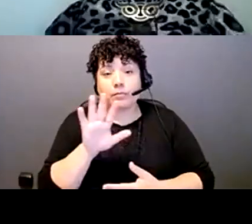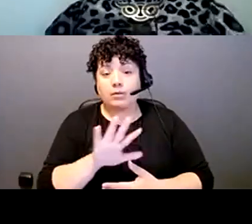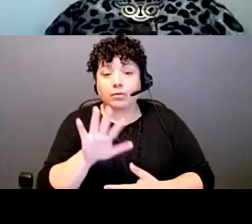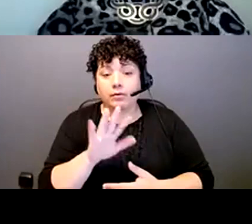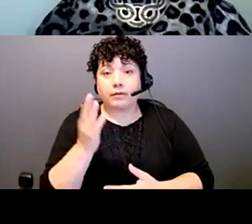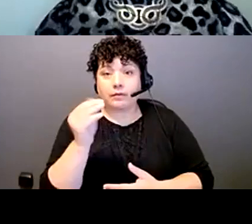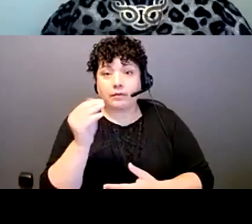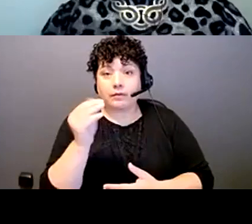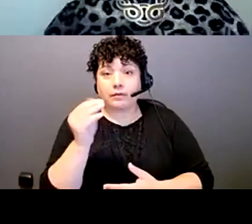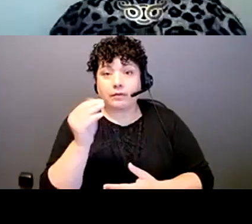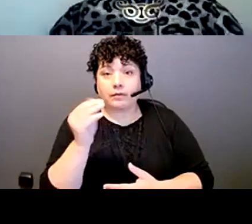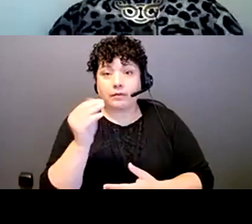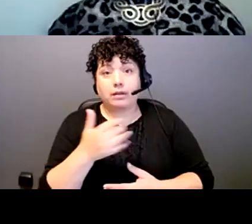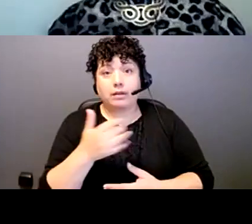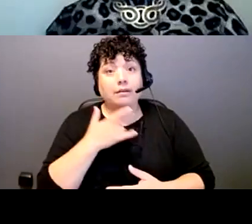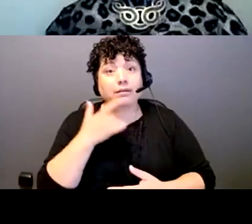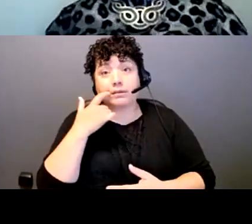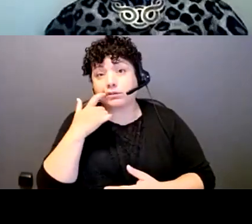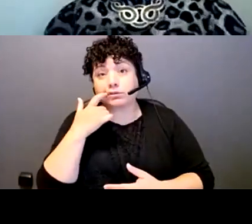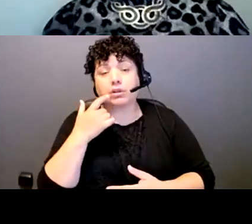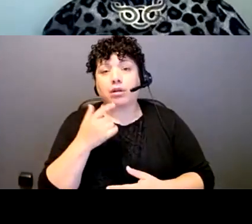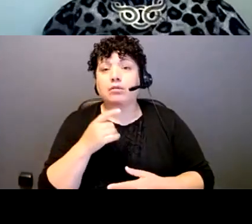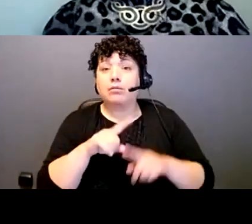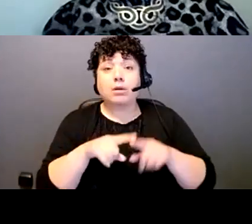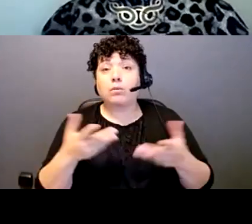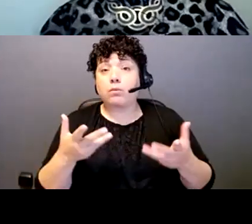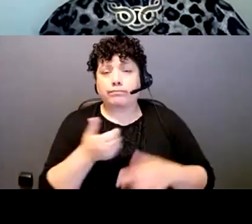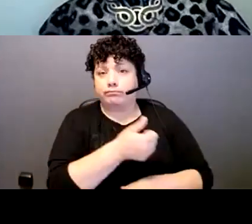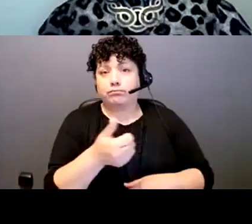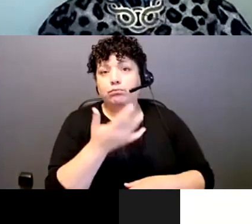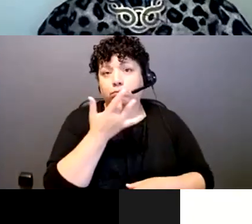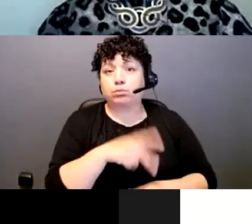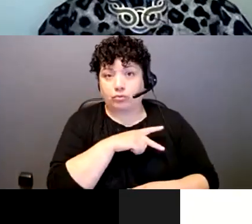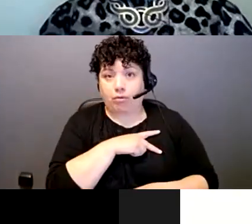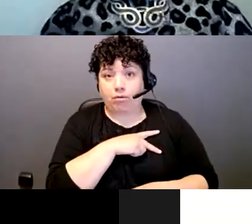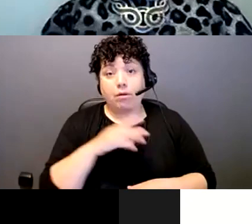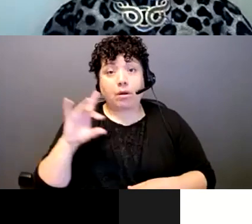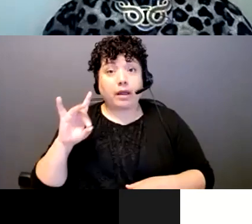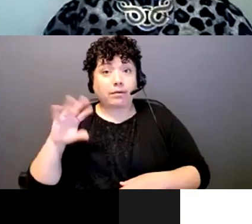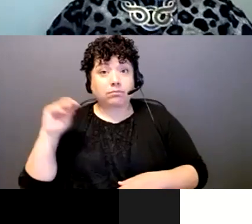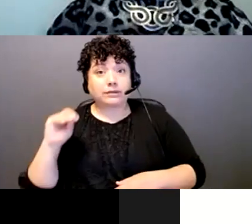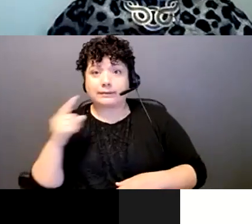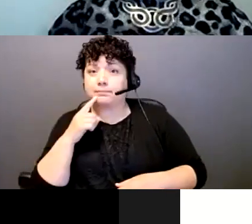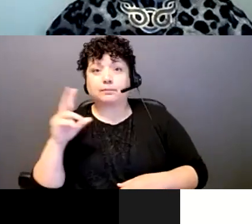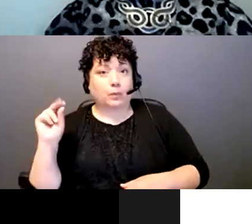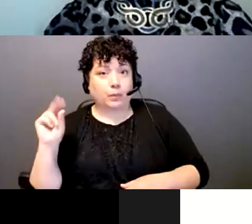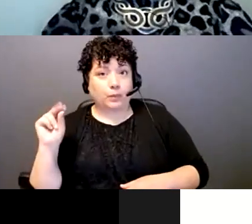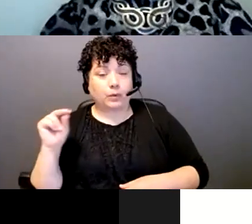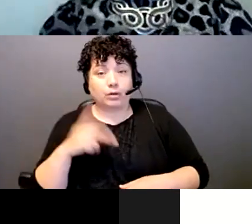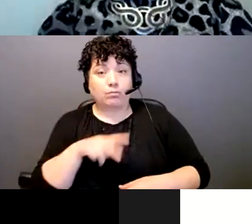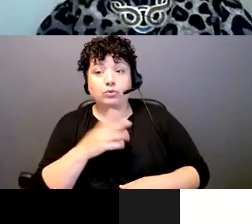that that addiction is a personal choice, and about 85% of you say no, that it's not a personal